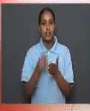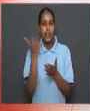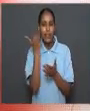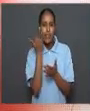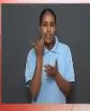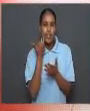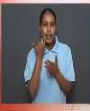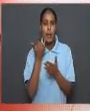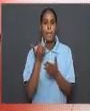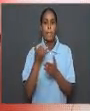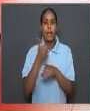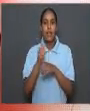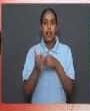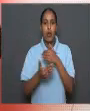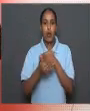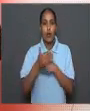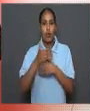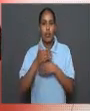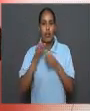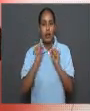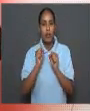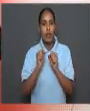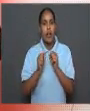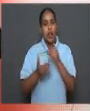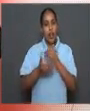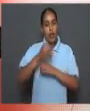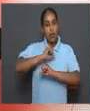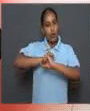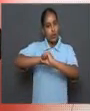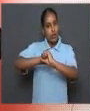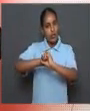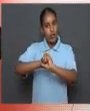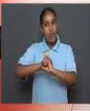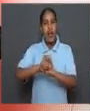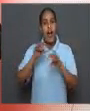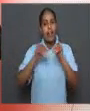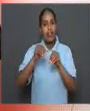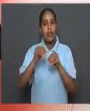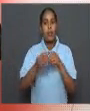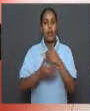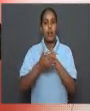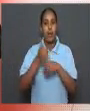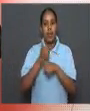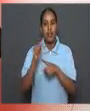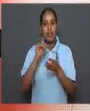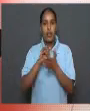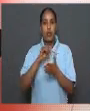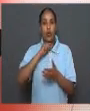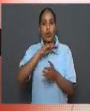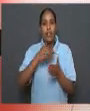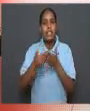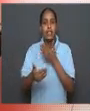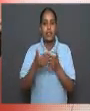This thin metal coating can provide a layer of protection for active metals that